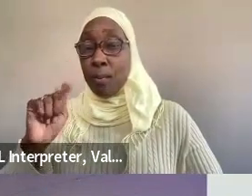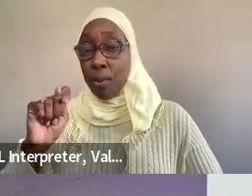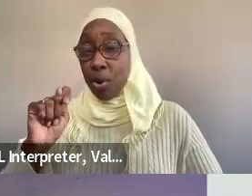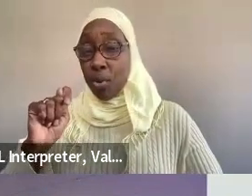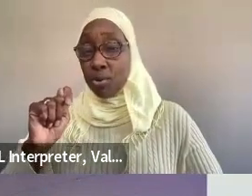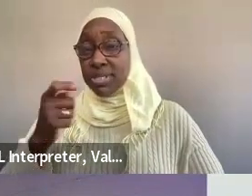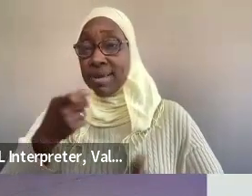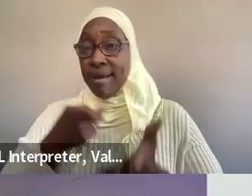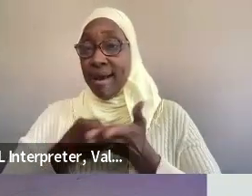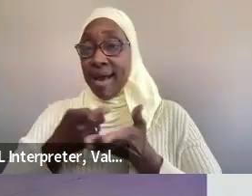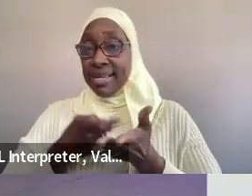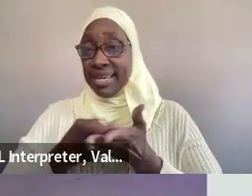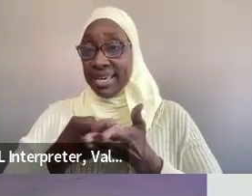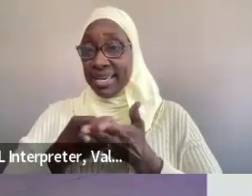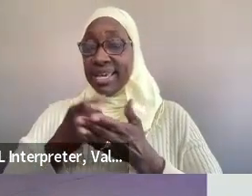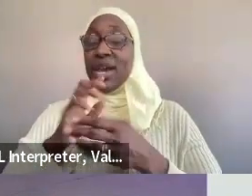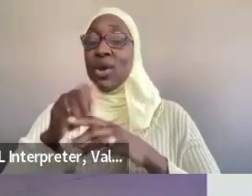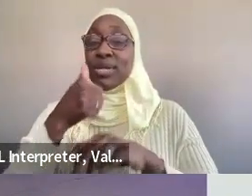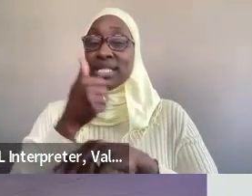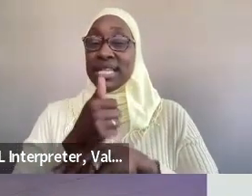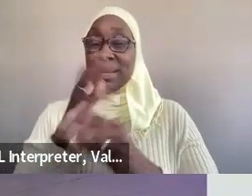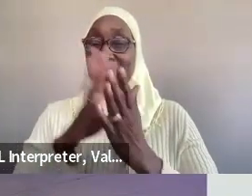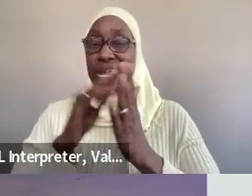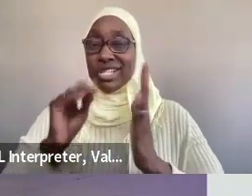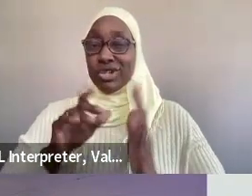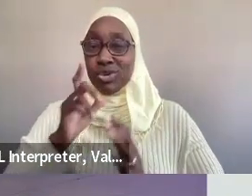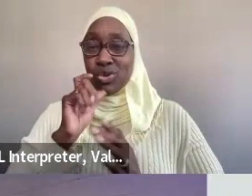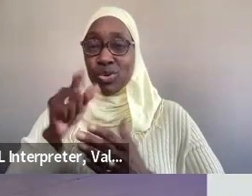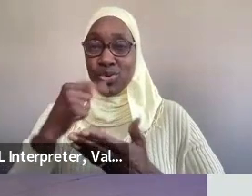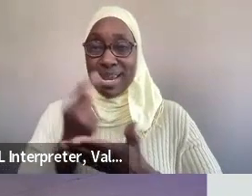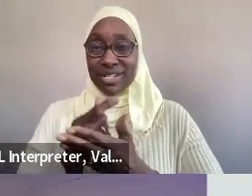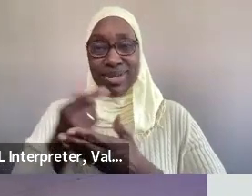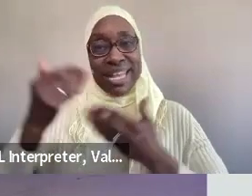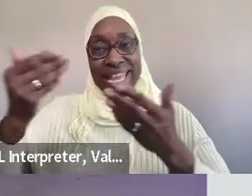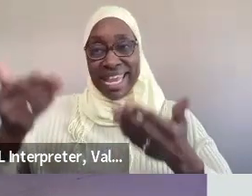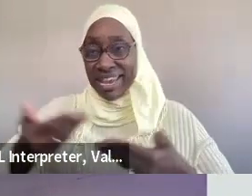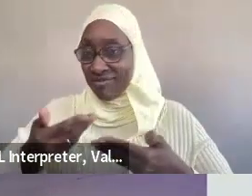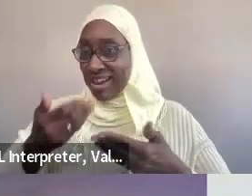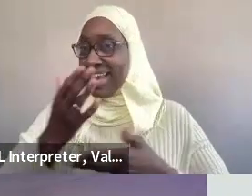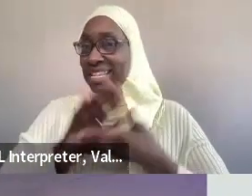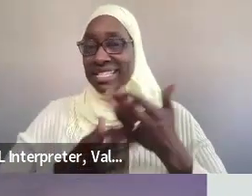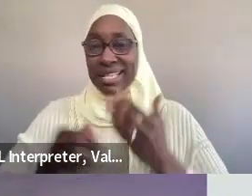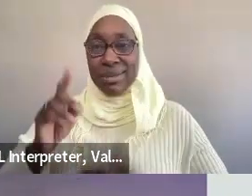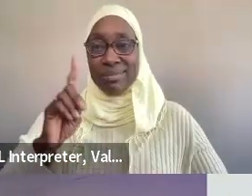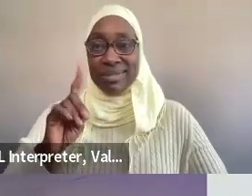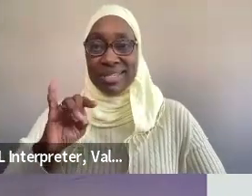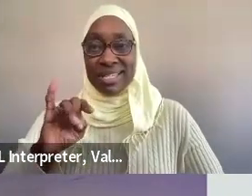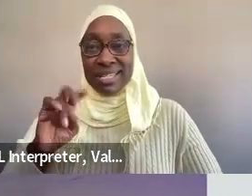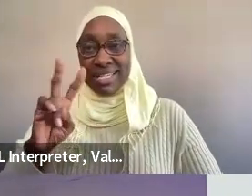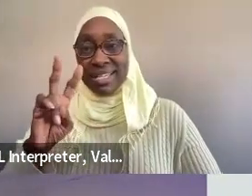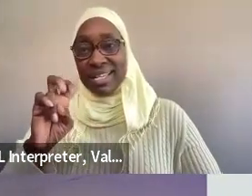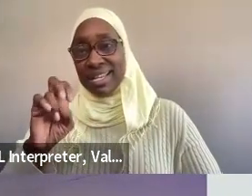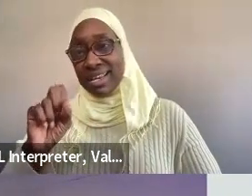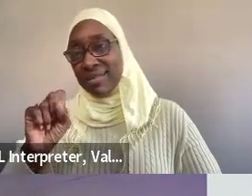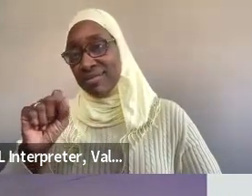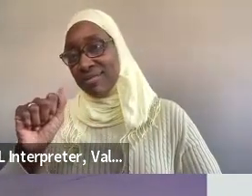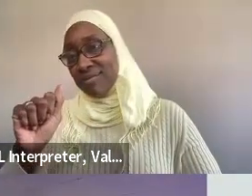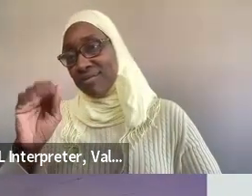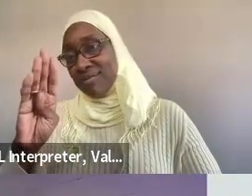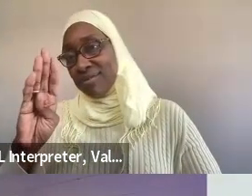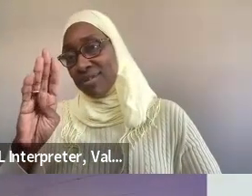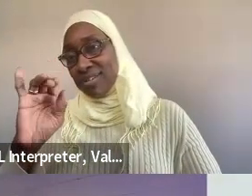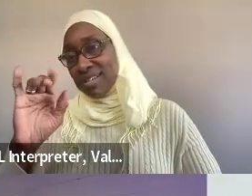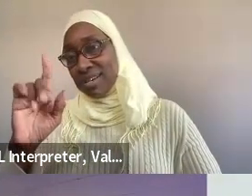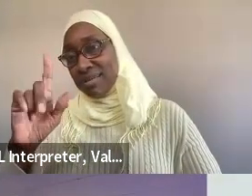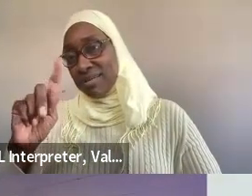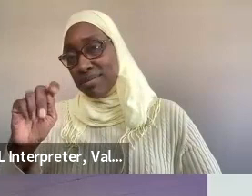a student from Northeastern who has since graduated. And he invited some Diversibility members and e-board to come play Volt Hockey and try